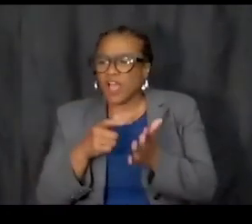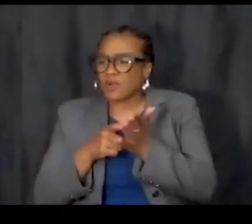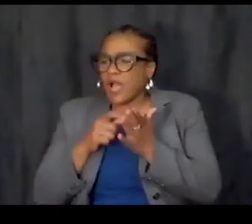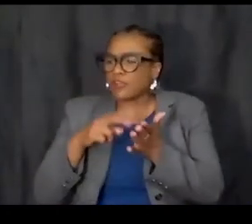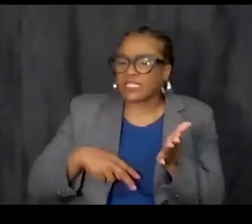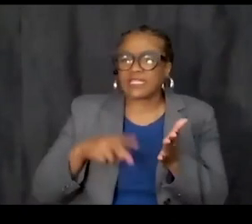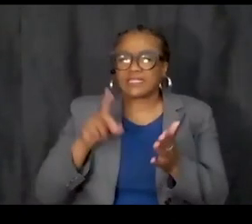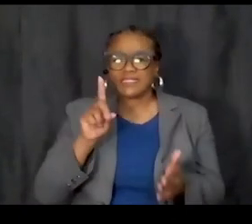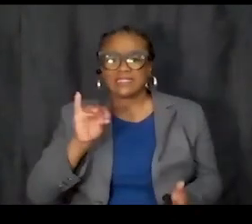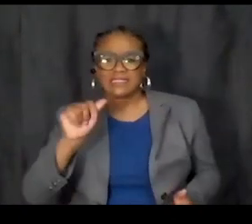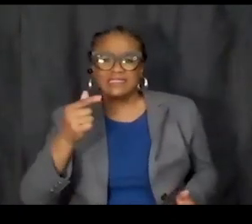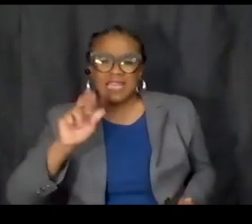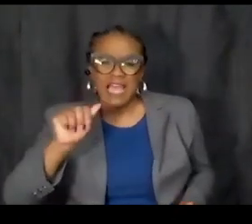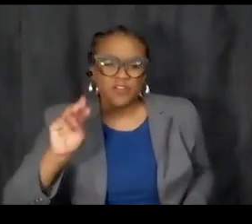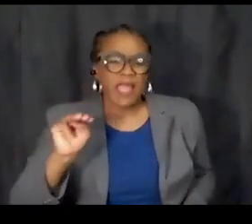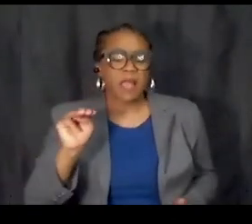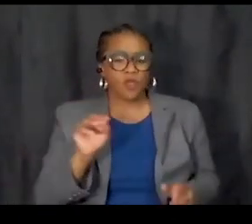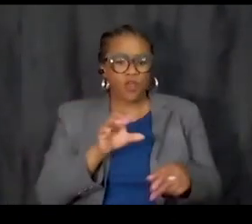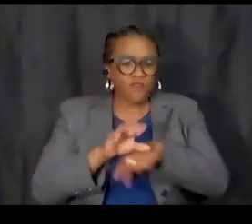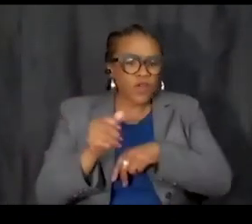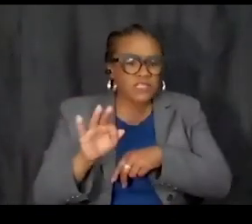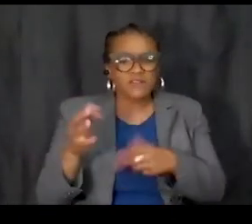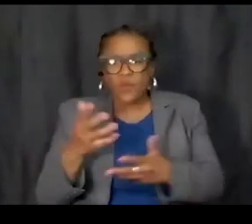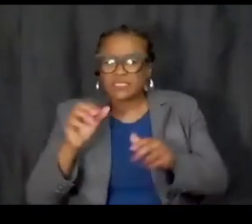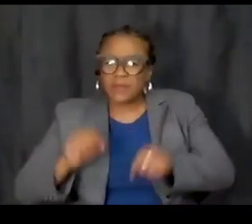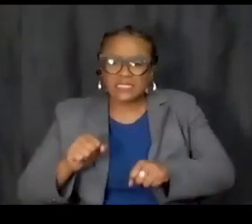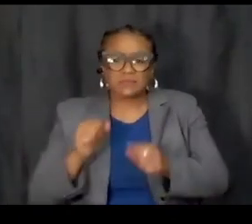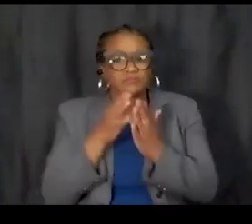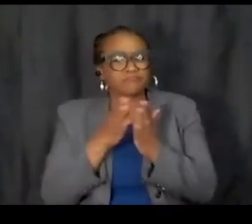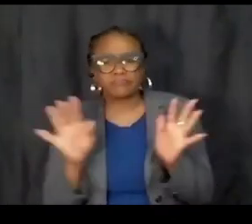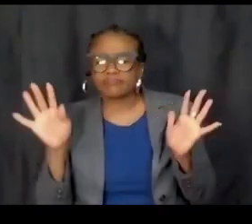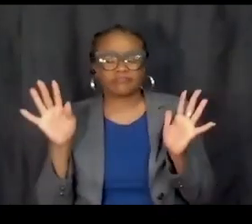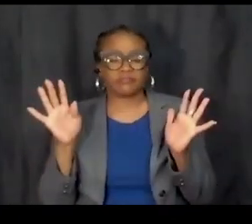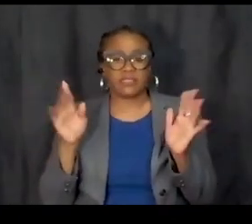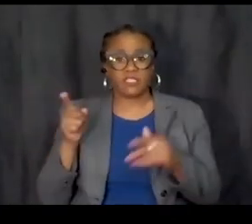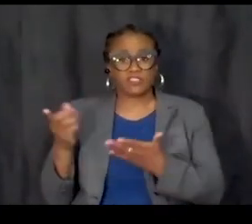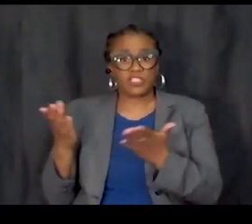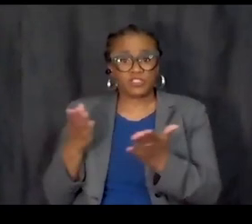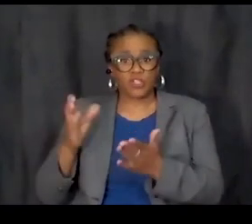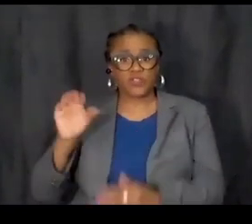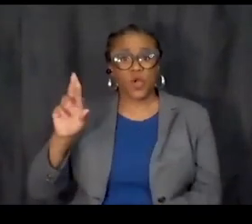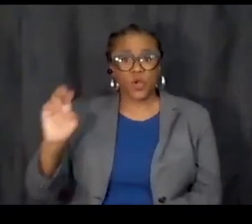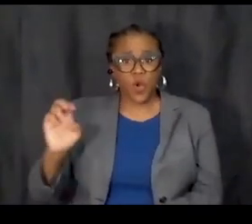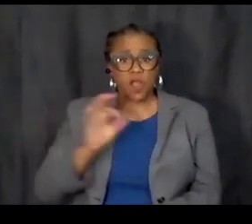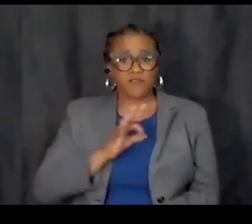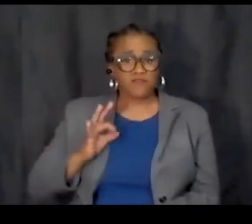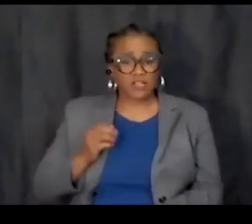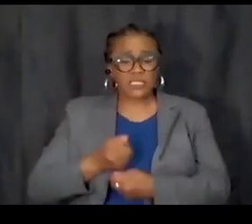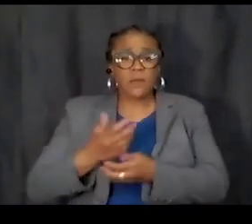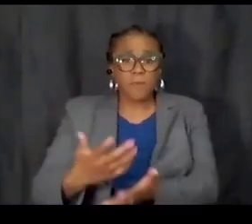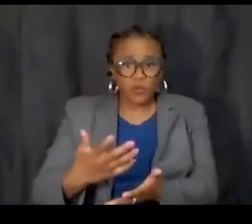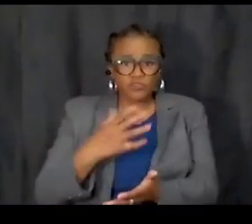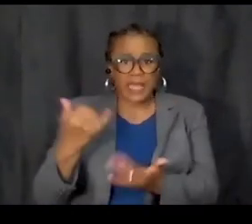Reading, Diagram, The Force of What's Possible, and widely elsewhere. She serves as core faculty in poetry